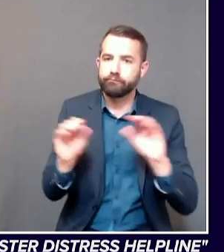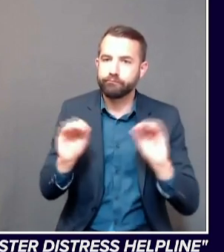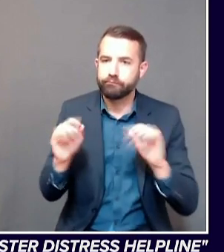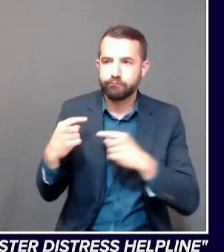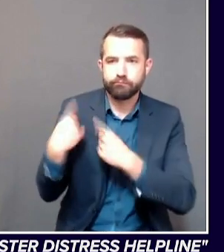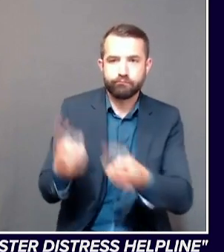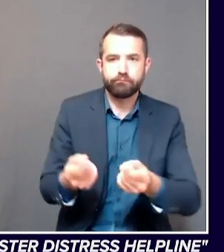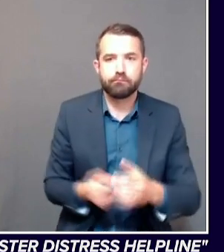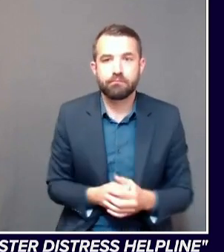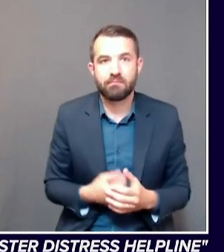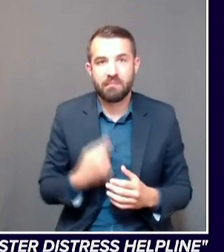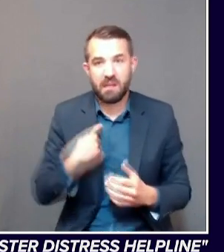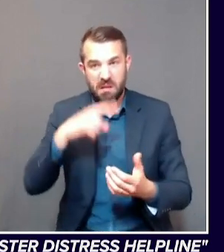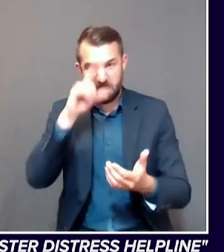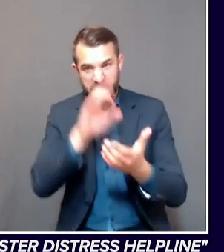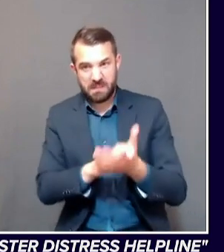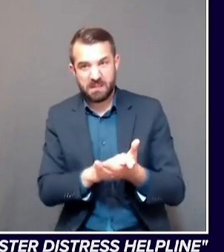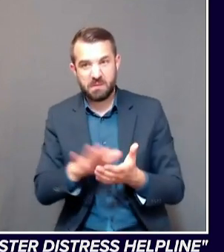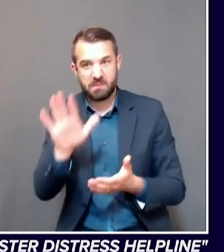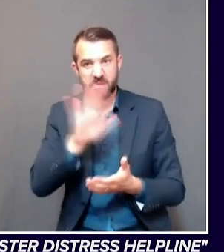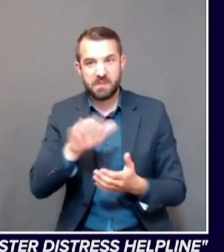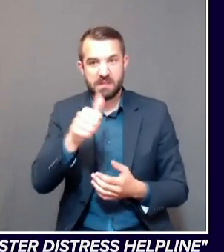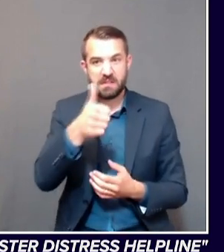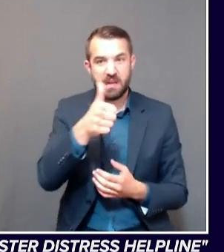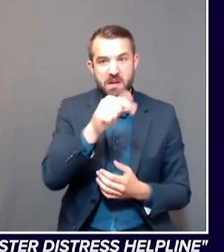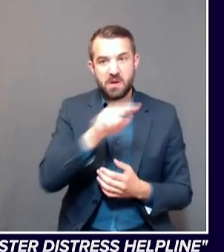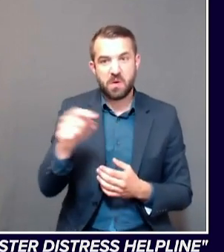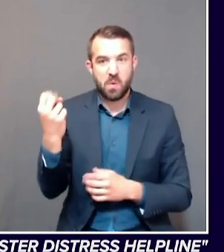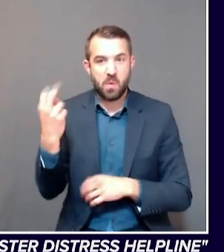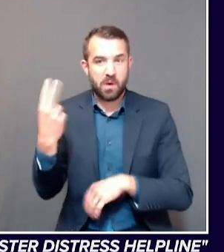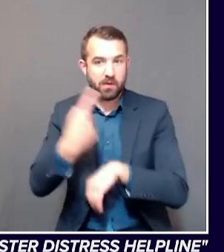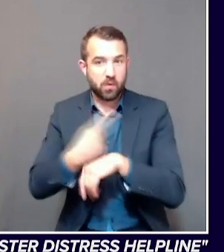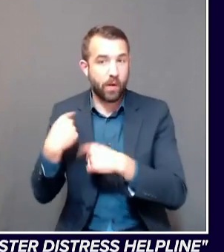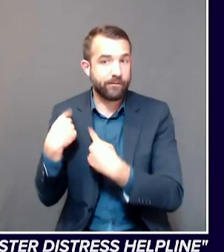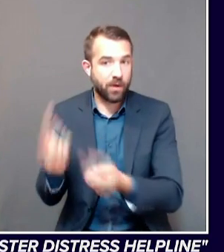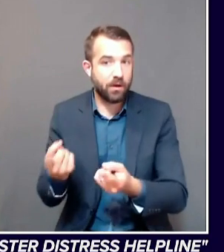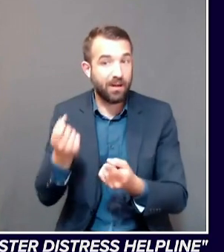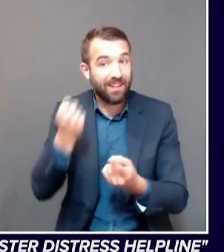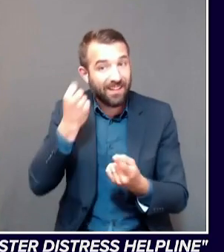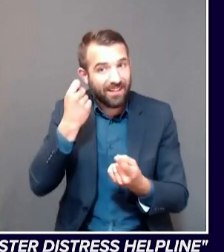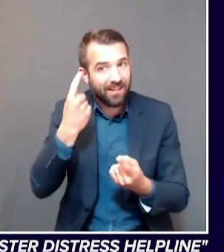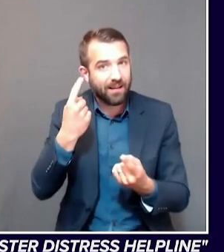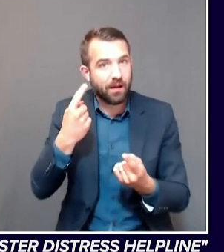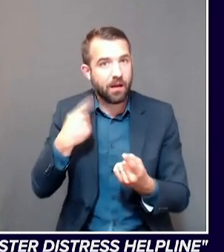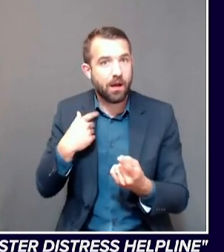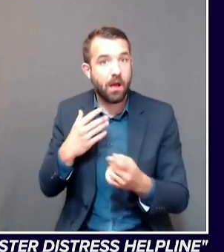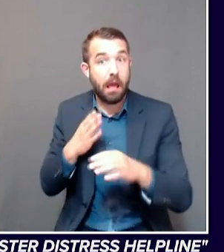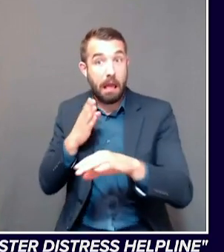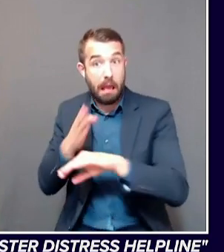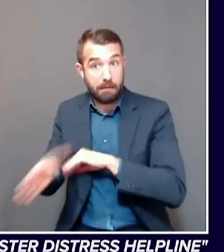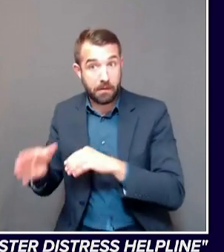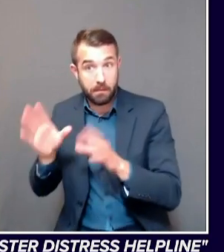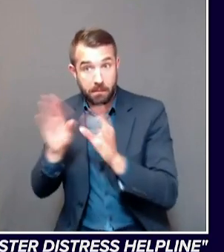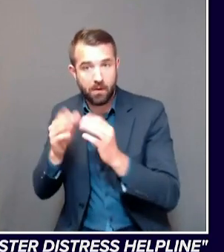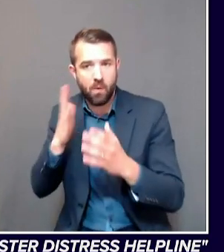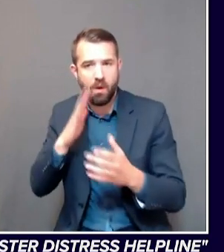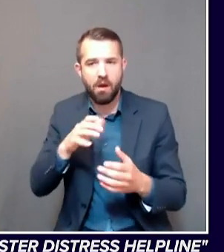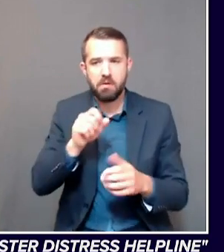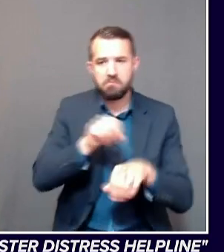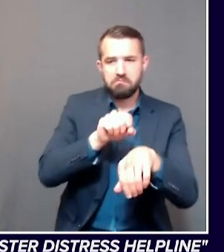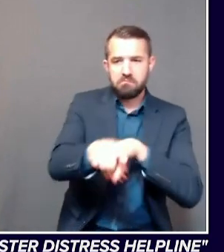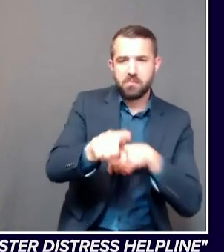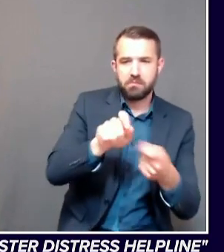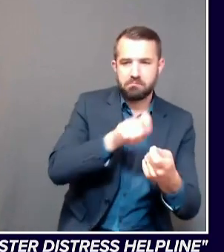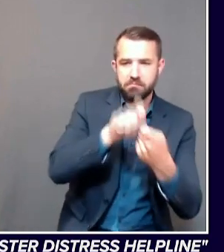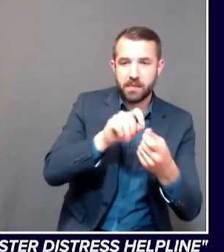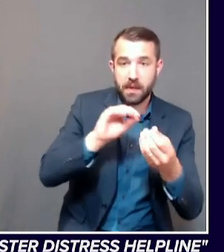10 to 12 days, but rather than speculating, we'll get you the exact number, Brian. Thank you. You And bet. Commissioner Lambrew, just with